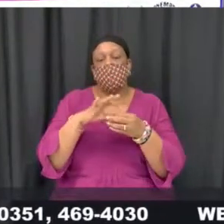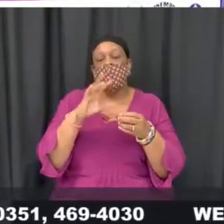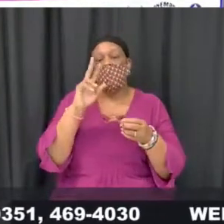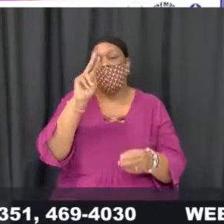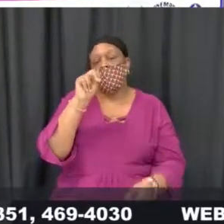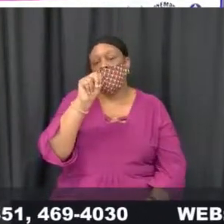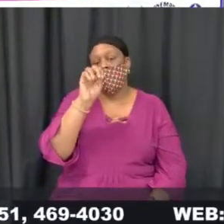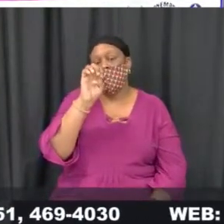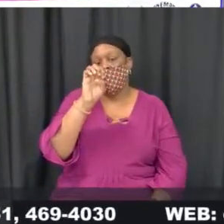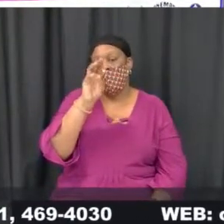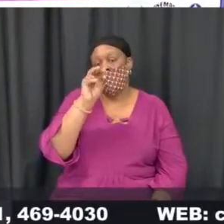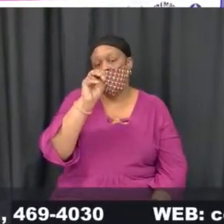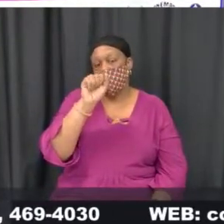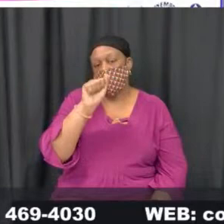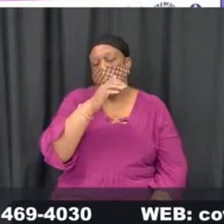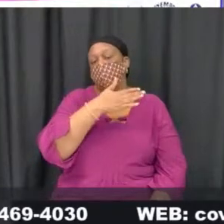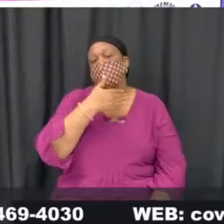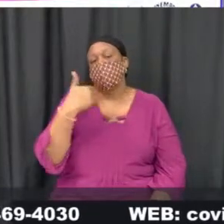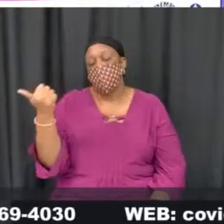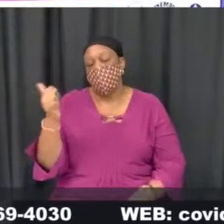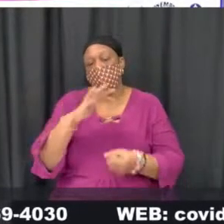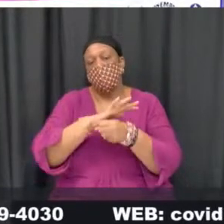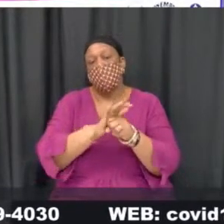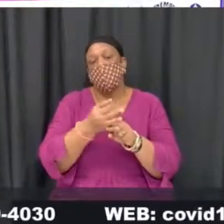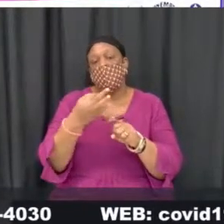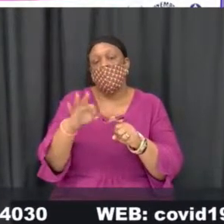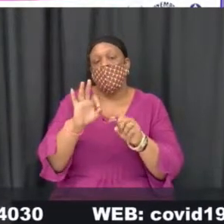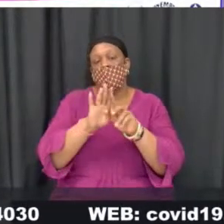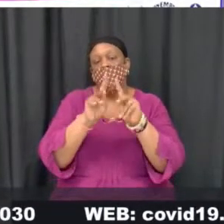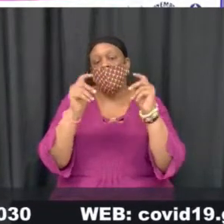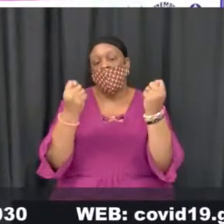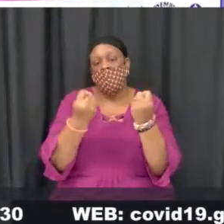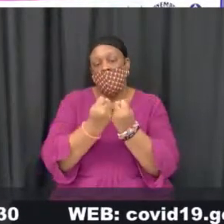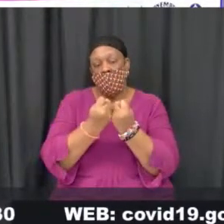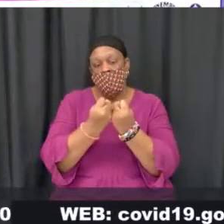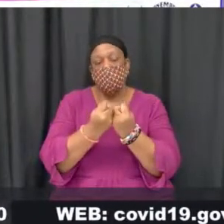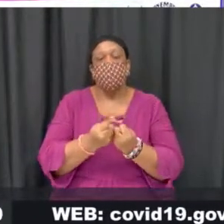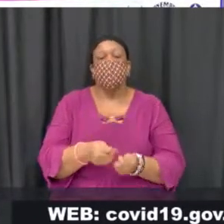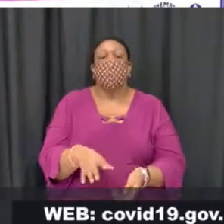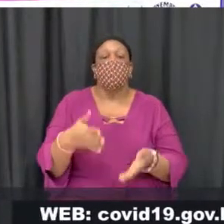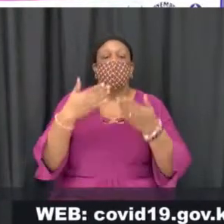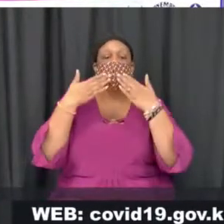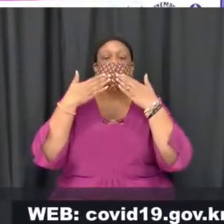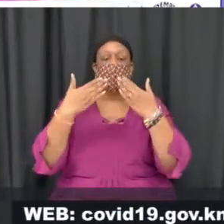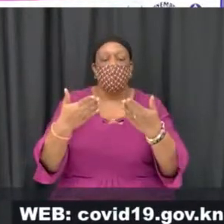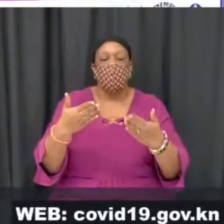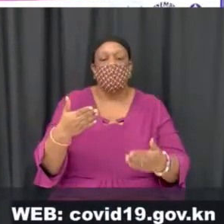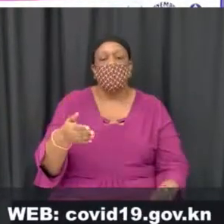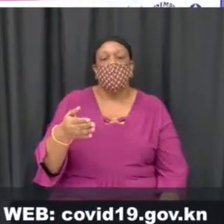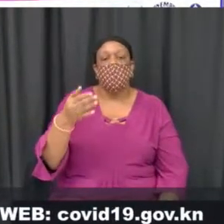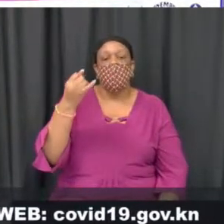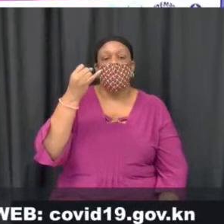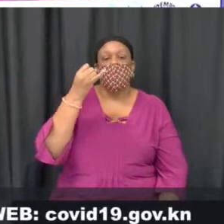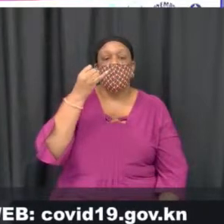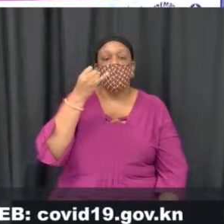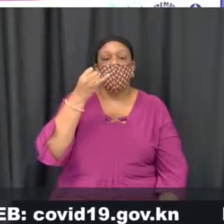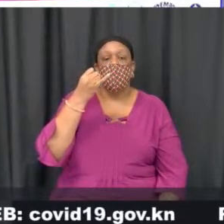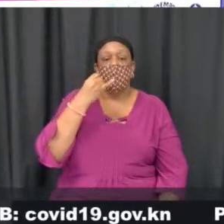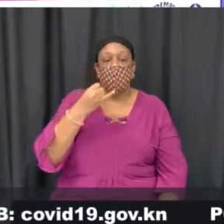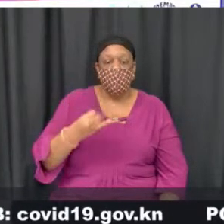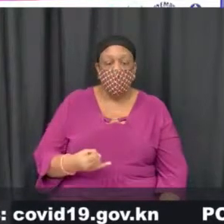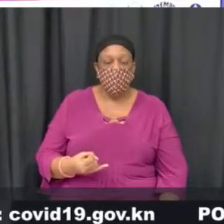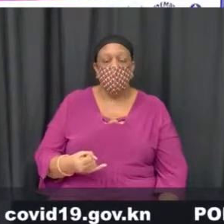National COVID-19 Task Force. We thank Superintendent Cromwell Henry. We thank Mrs. Christmas Jacobs for